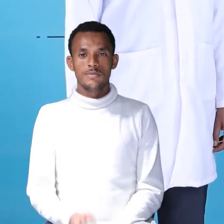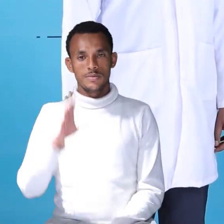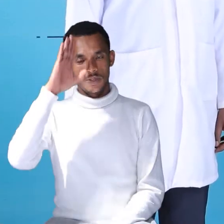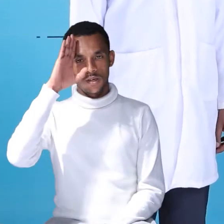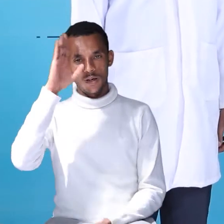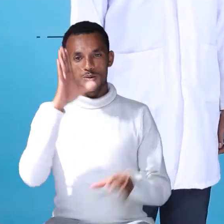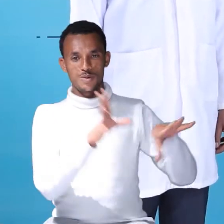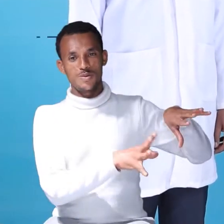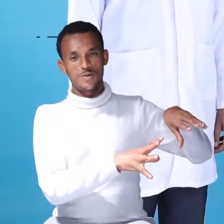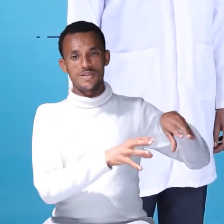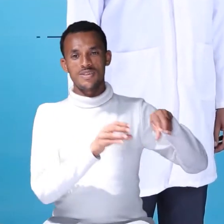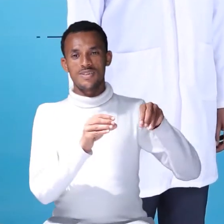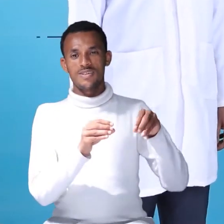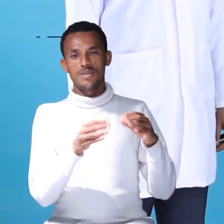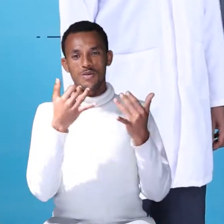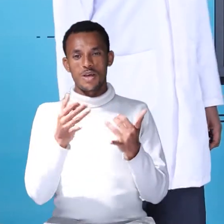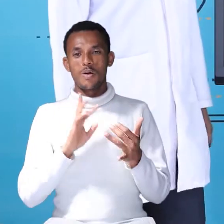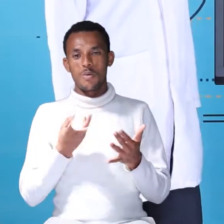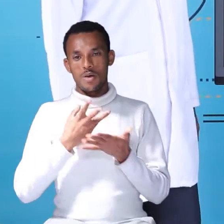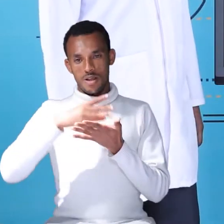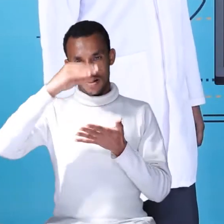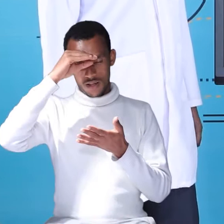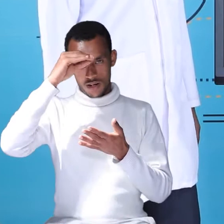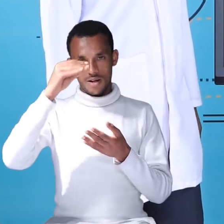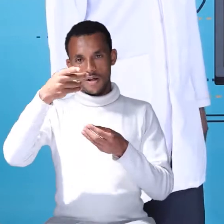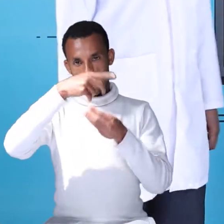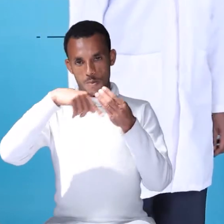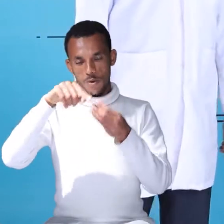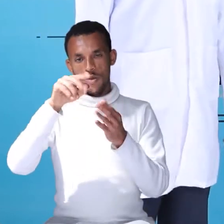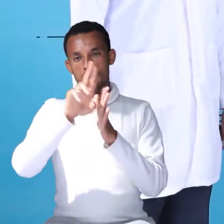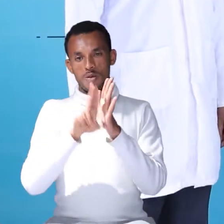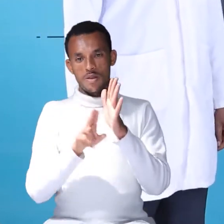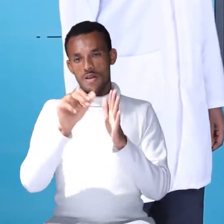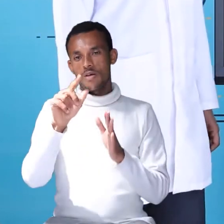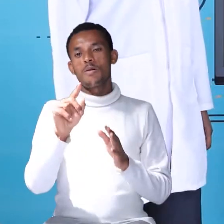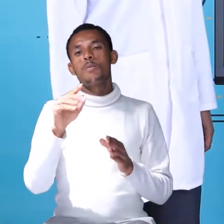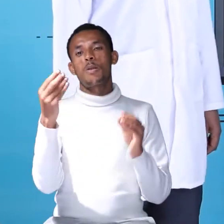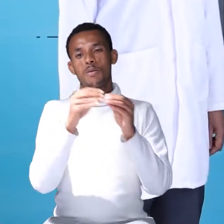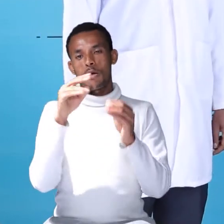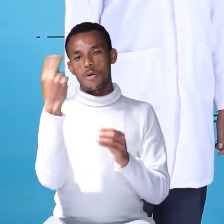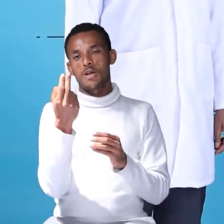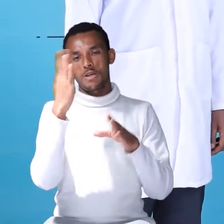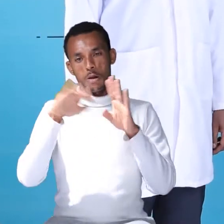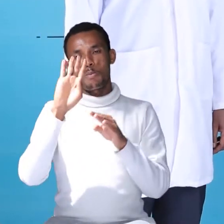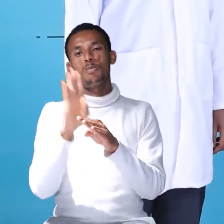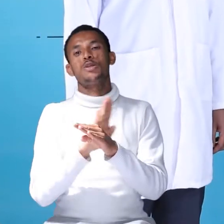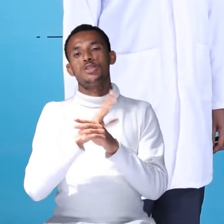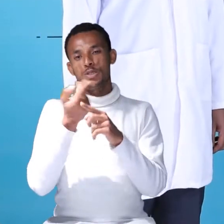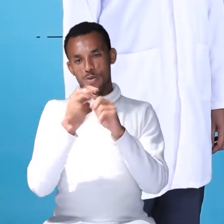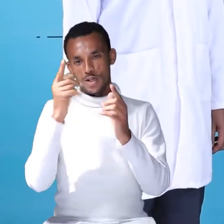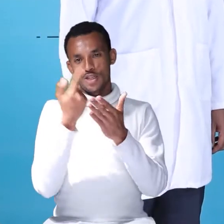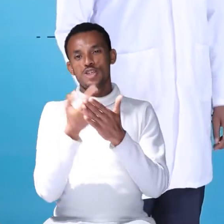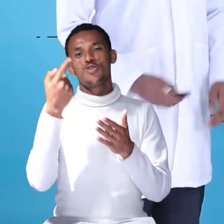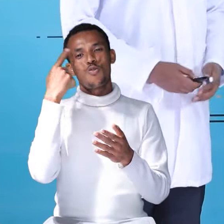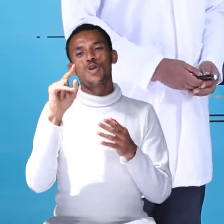Hello students. Today we are going to see that Unit 11 Mathematical Applications in Business. Especially this is